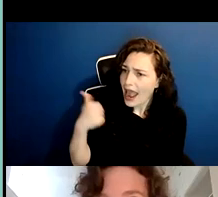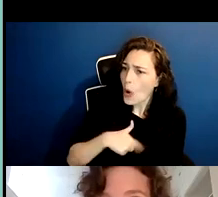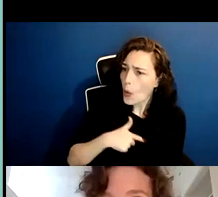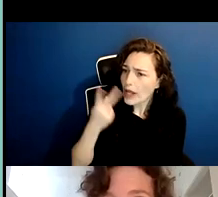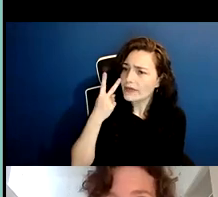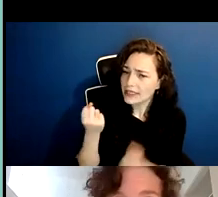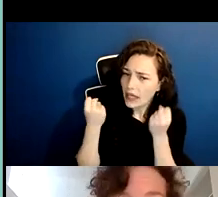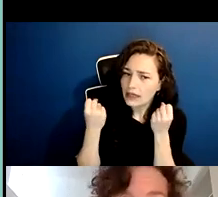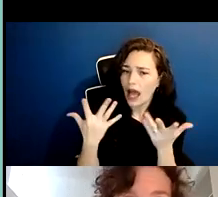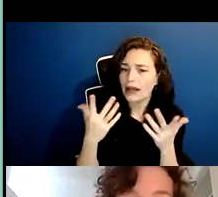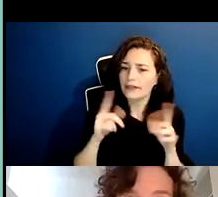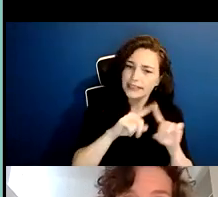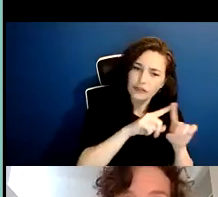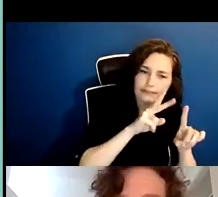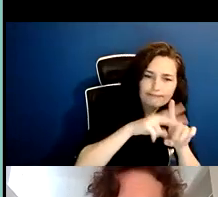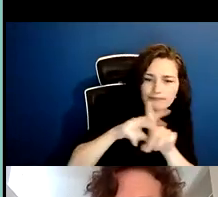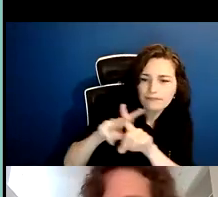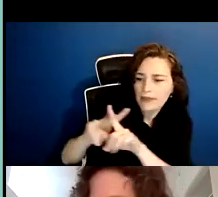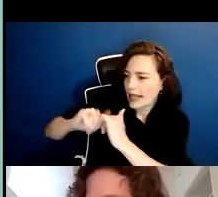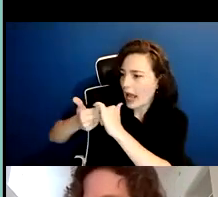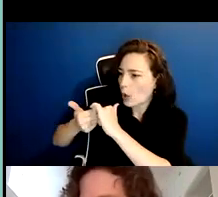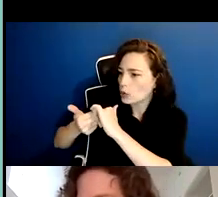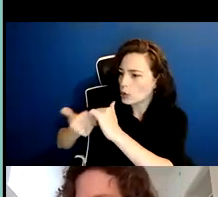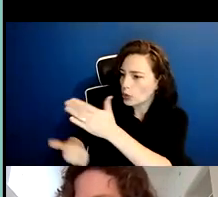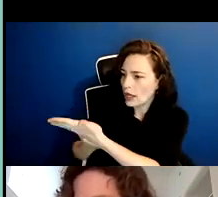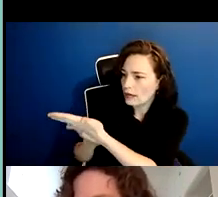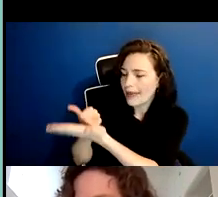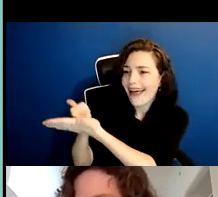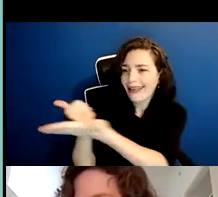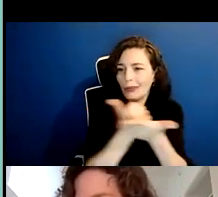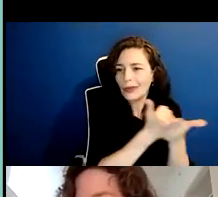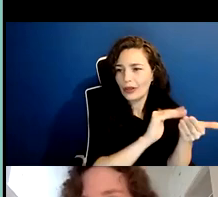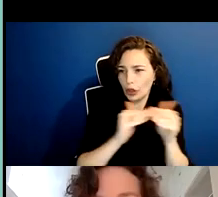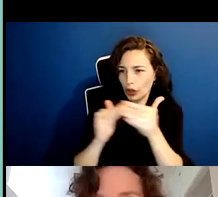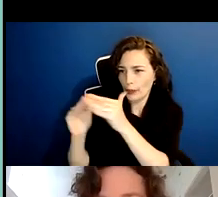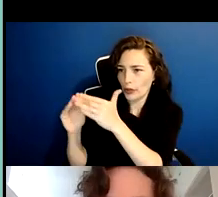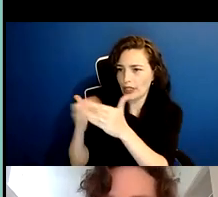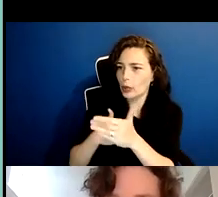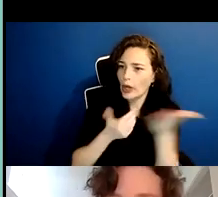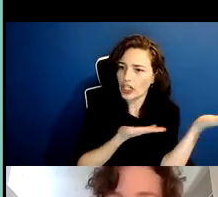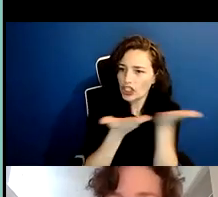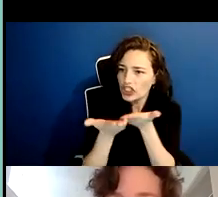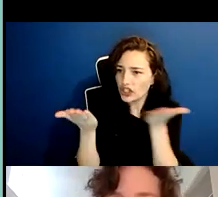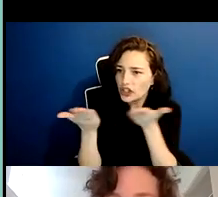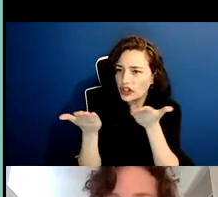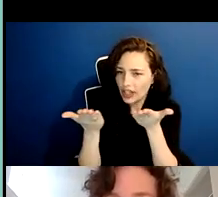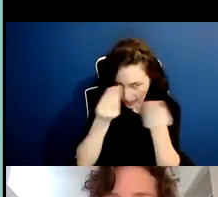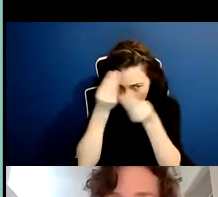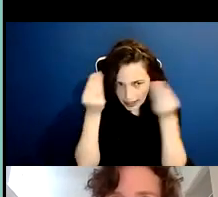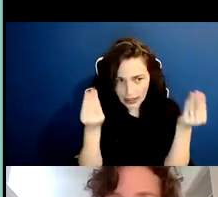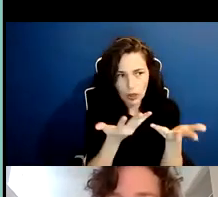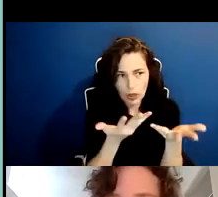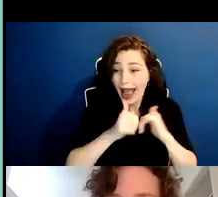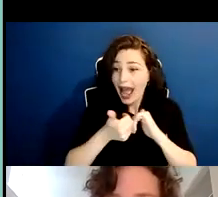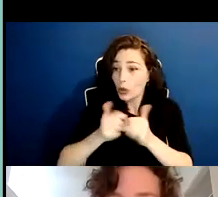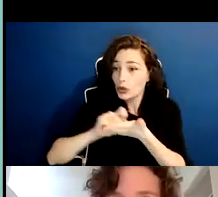service to the community to help them. Hopefully write stronger applications, but also